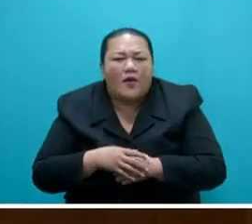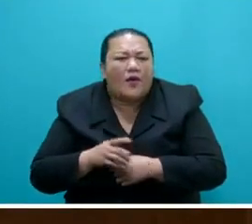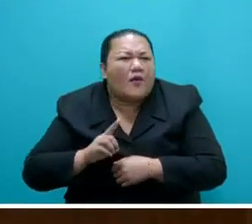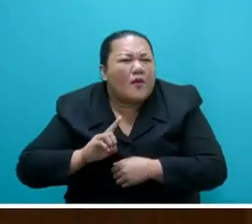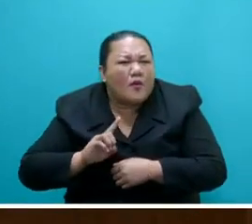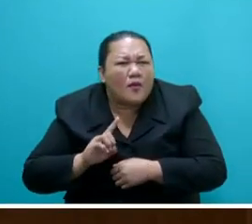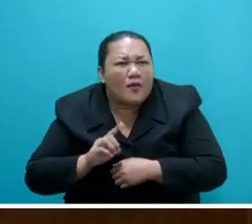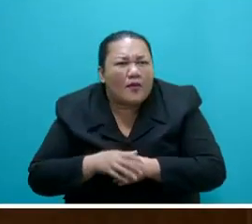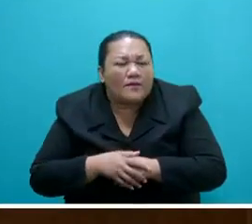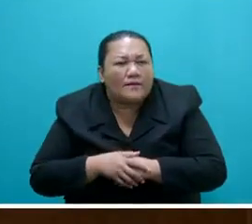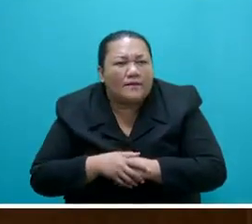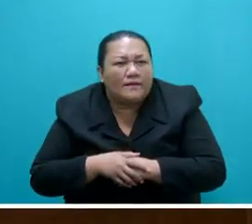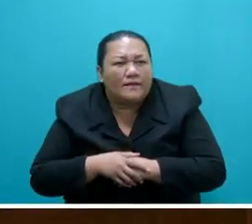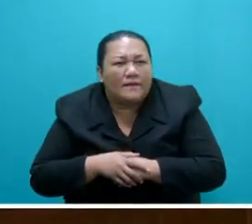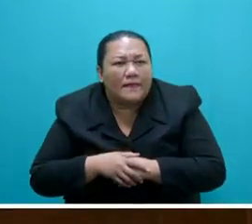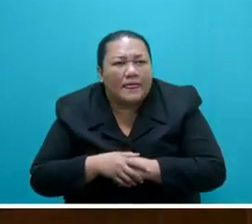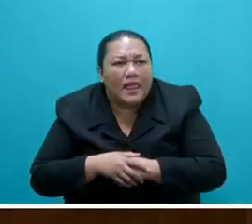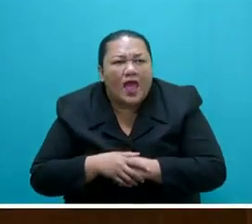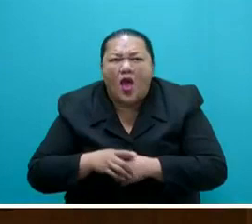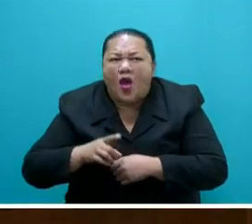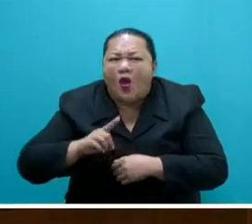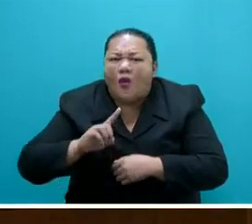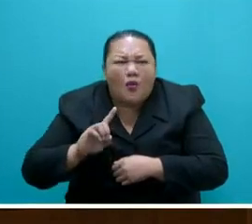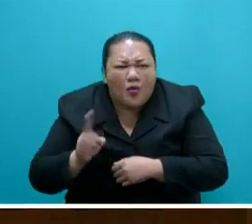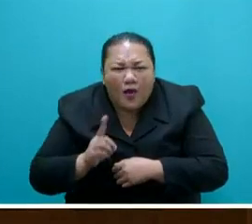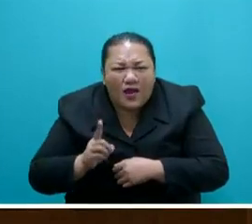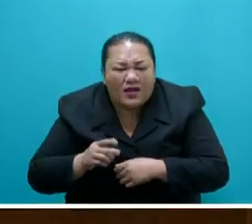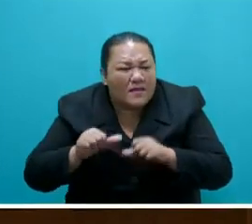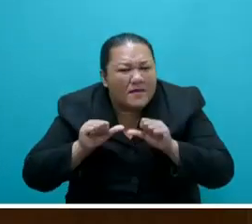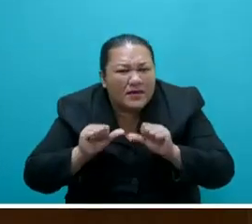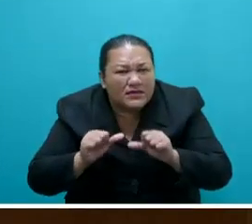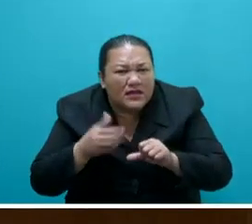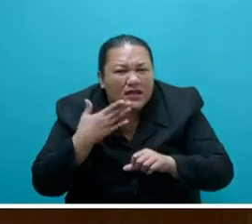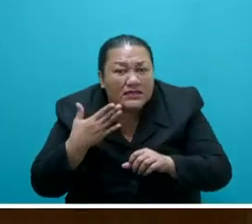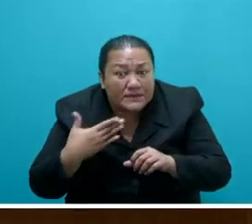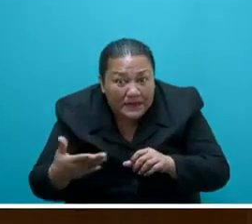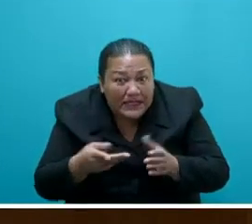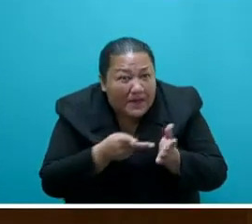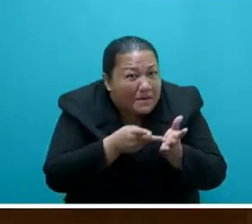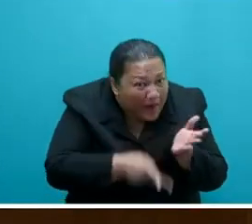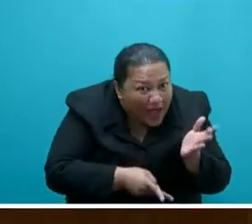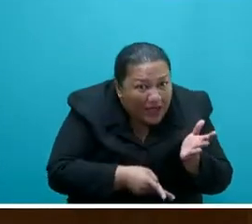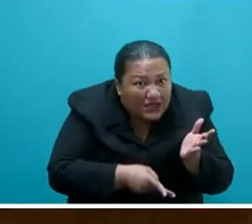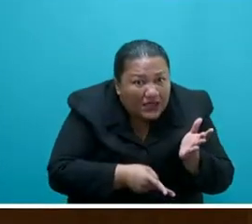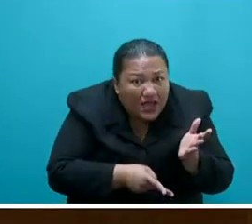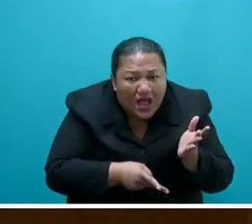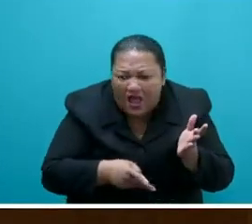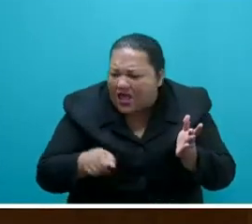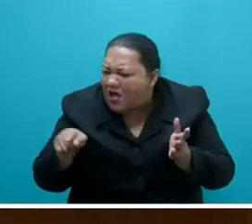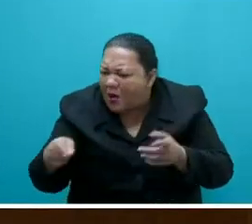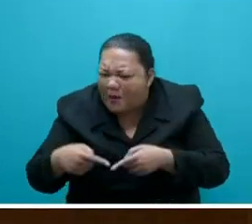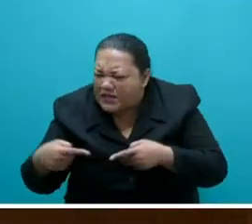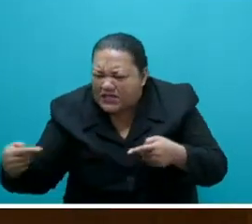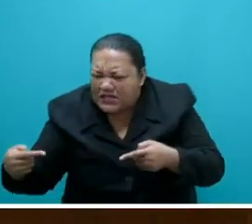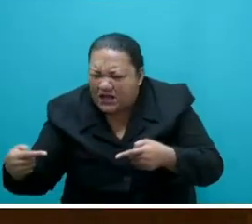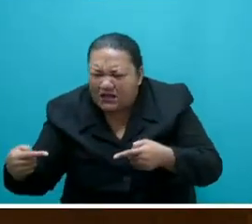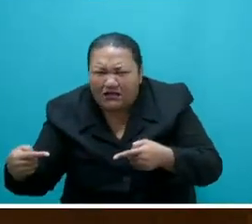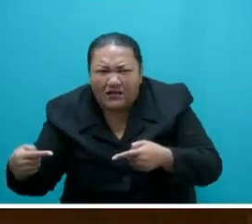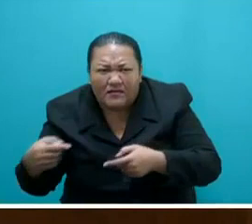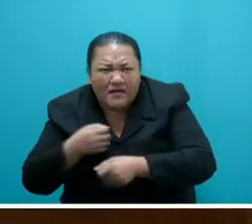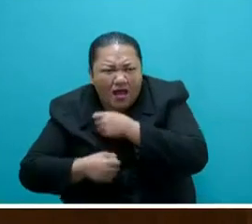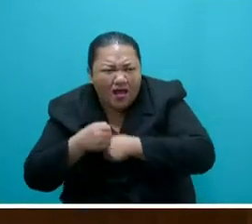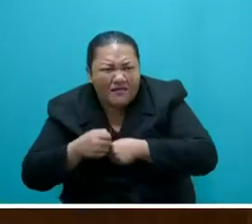such a nerve with the opposition? Was it the Fijian children for holding pride in